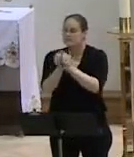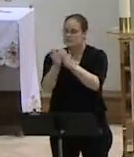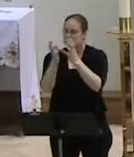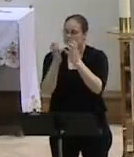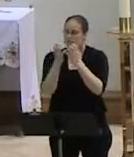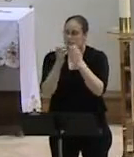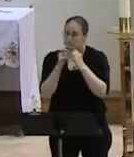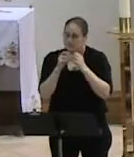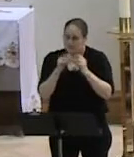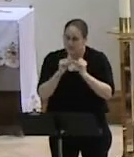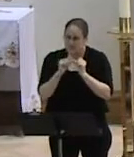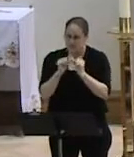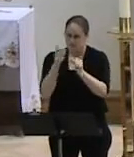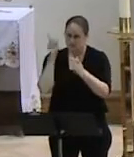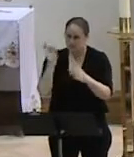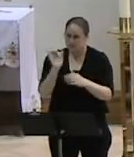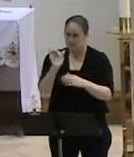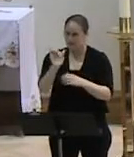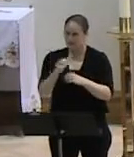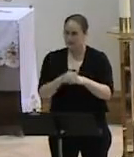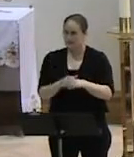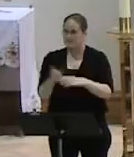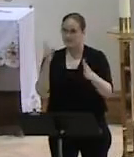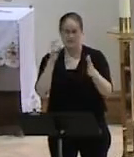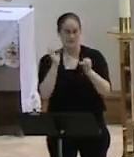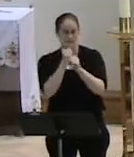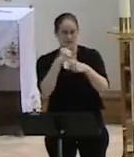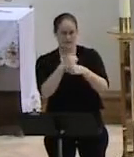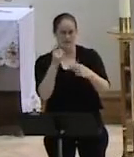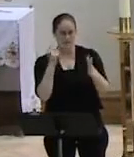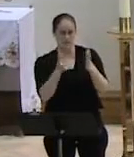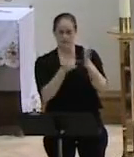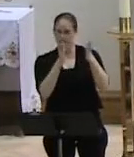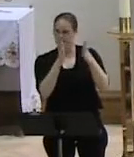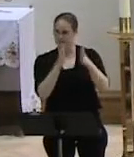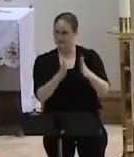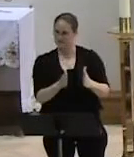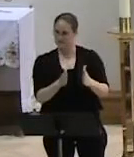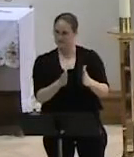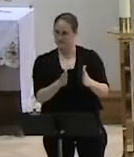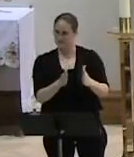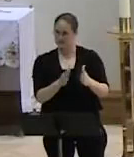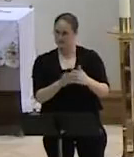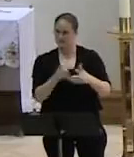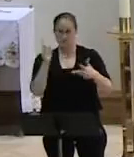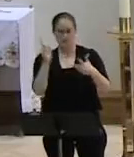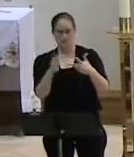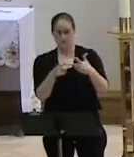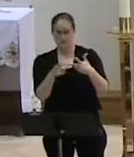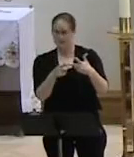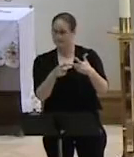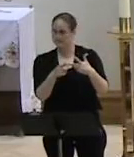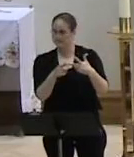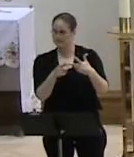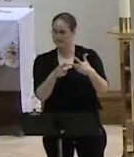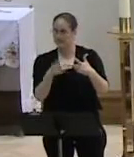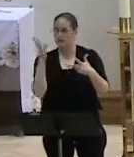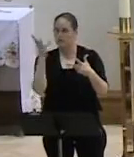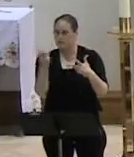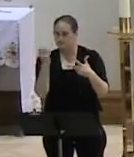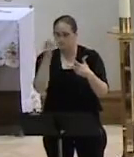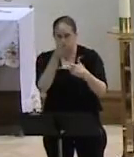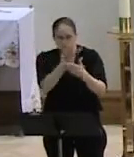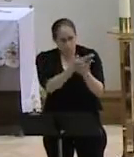life? Making a beautiful witness in morality. Third thing that I want you to think